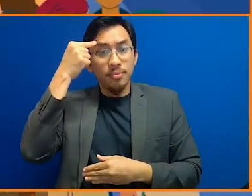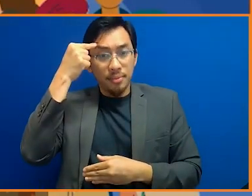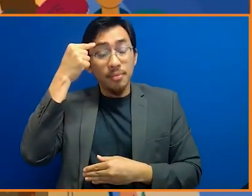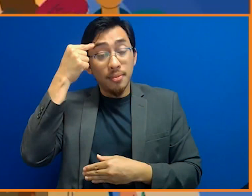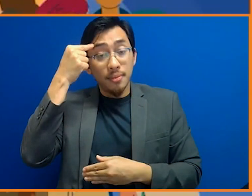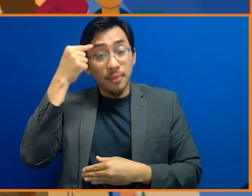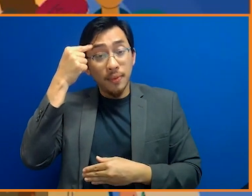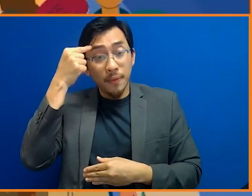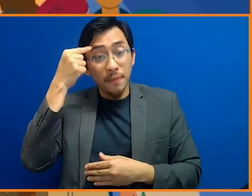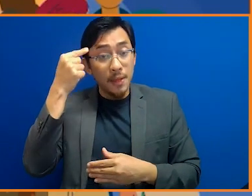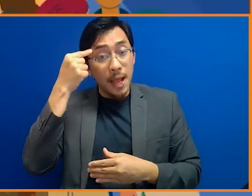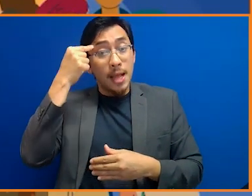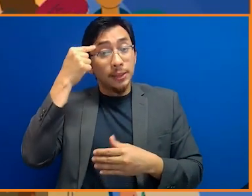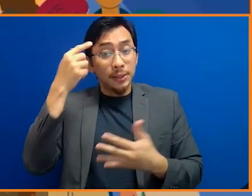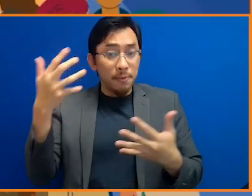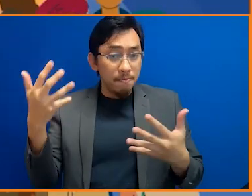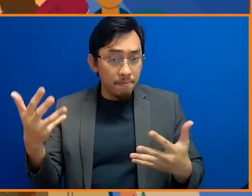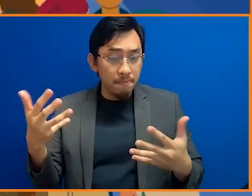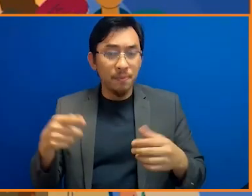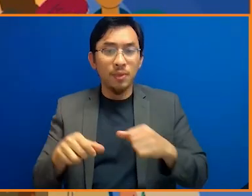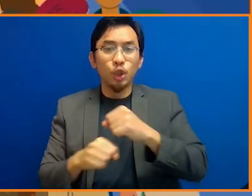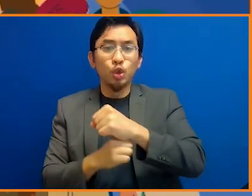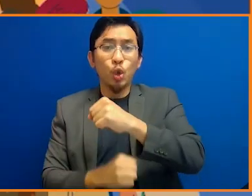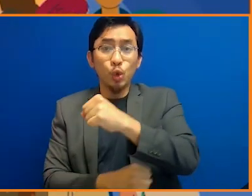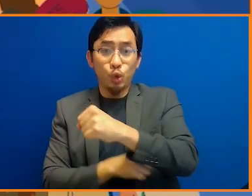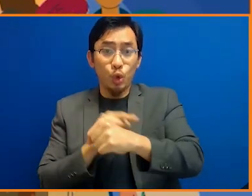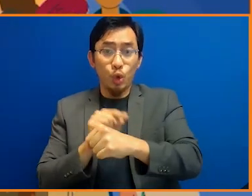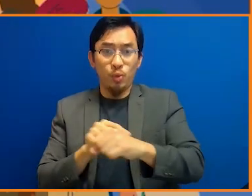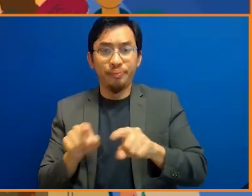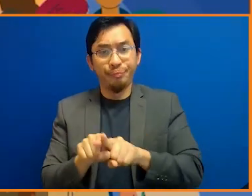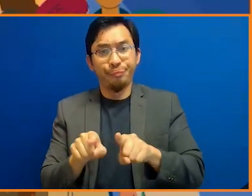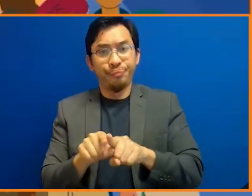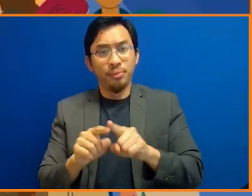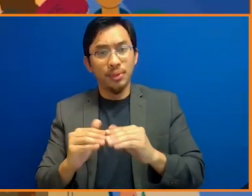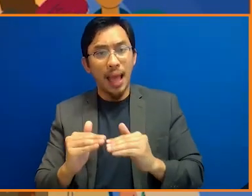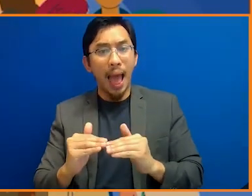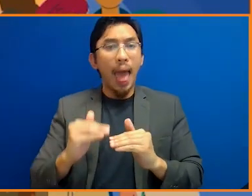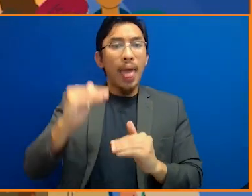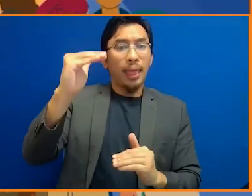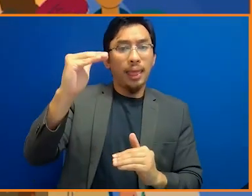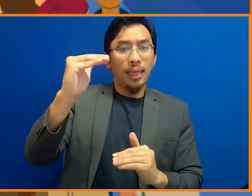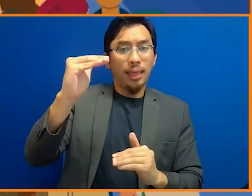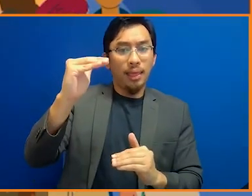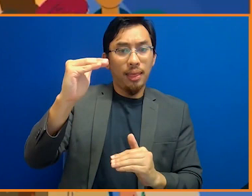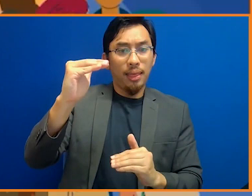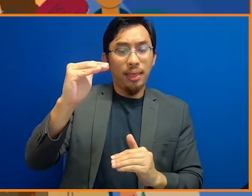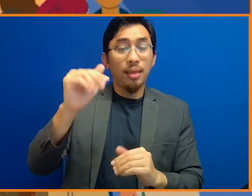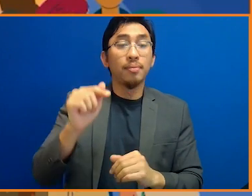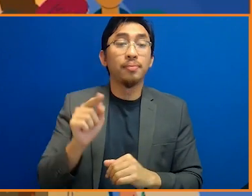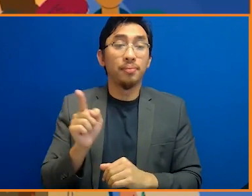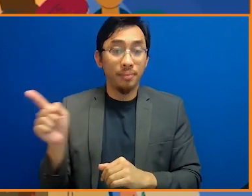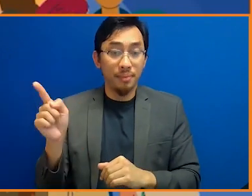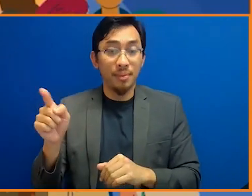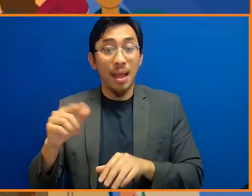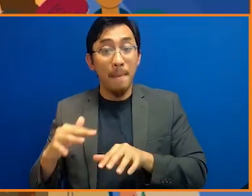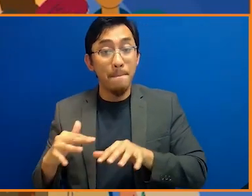this new idea how we decide the height of structures